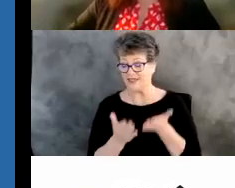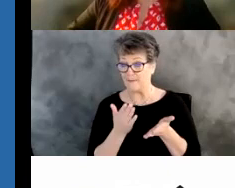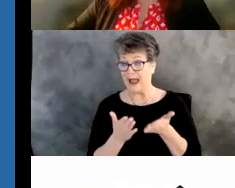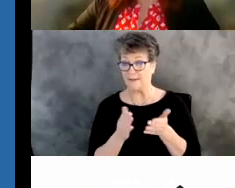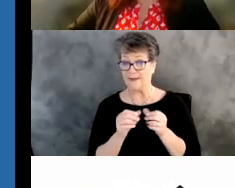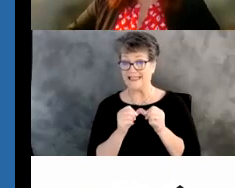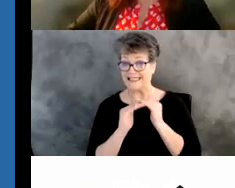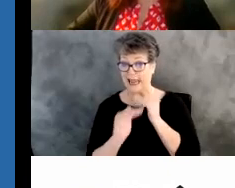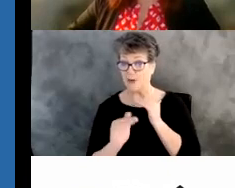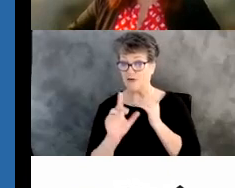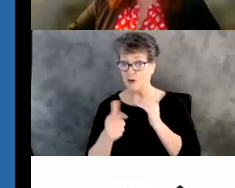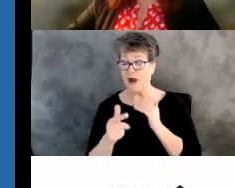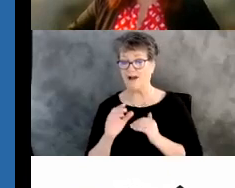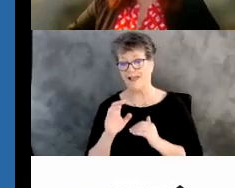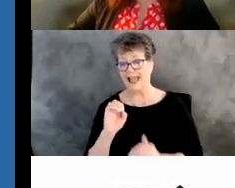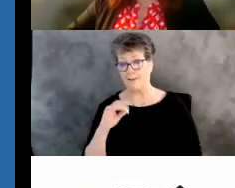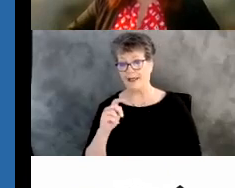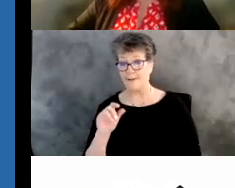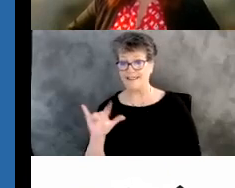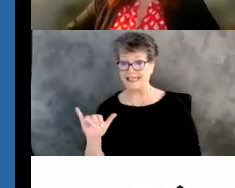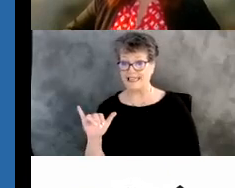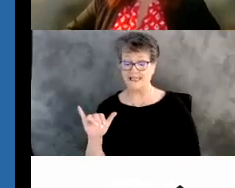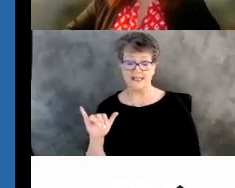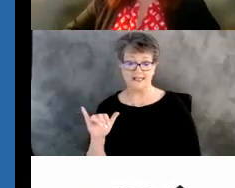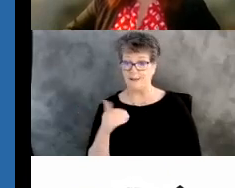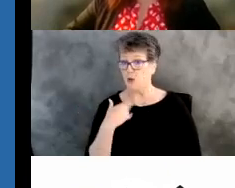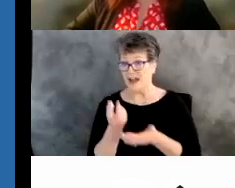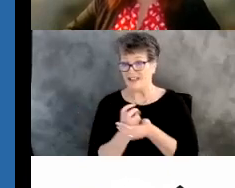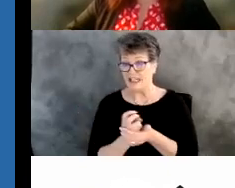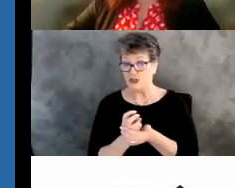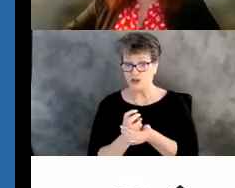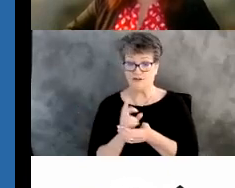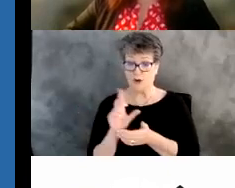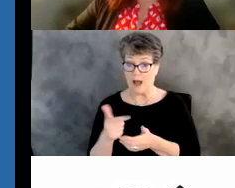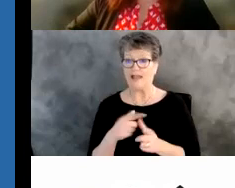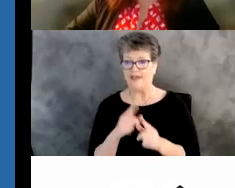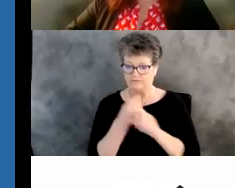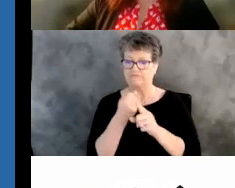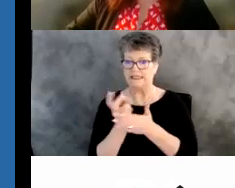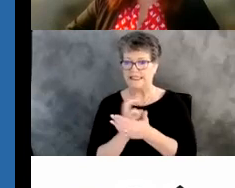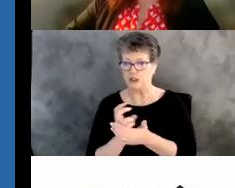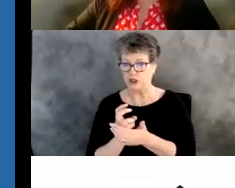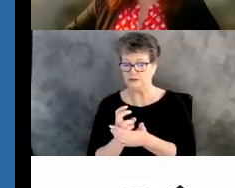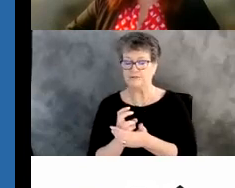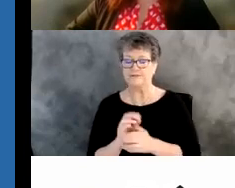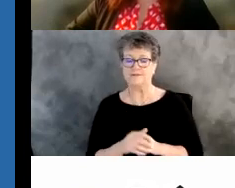for a while, like epilepsy. You may not have a seizure for a while, and then one day you have a seizure. So it's episodic.